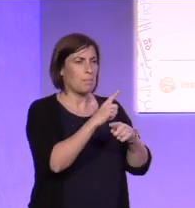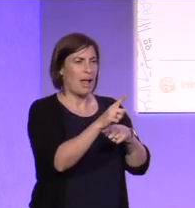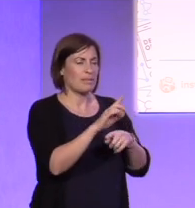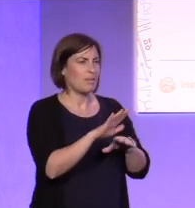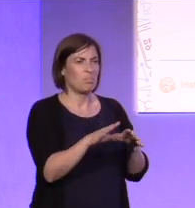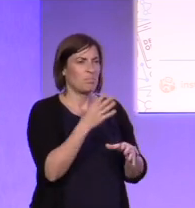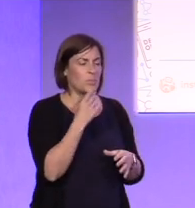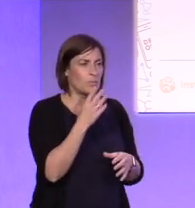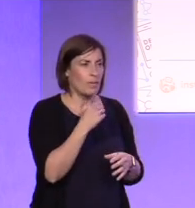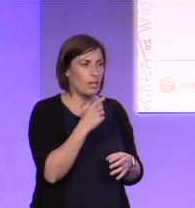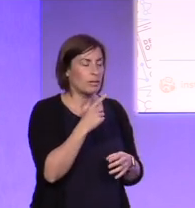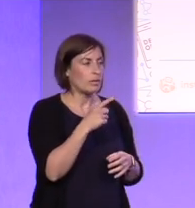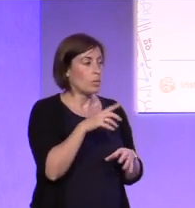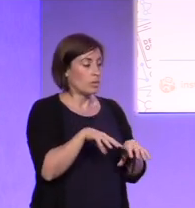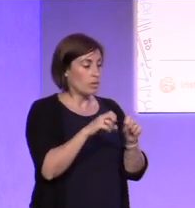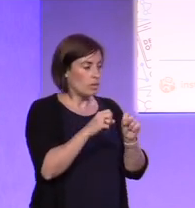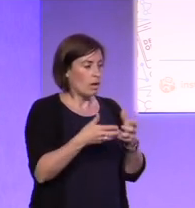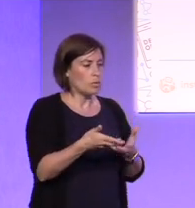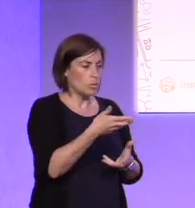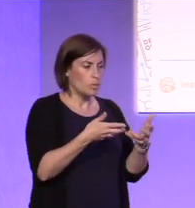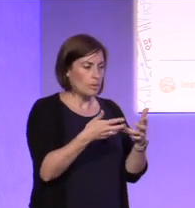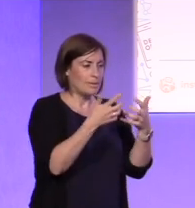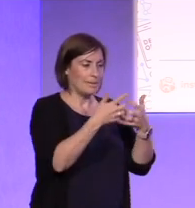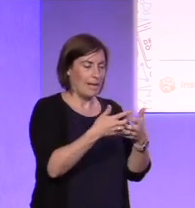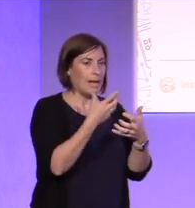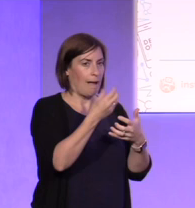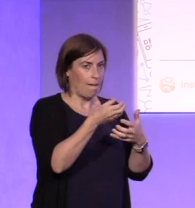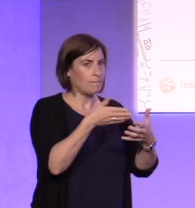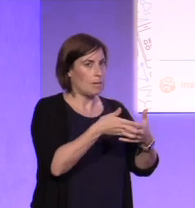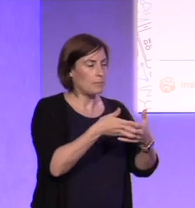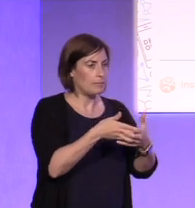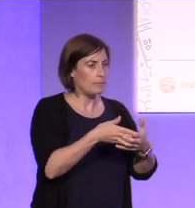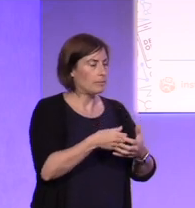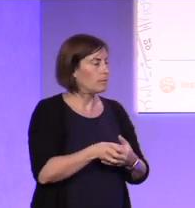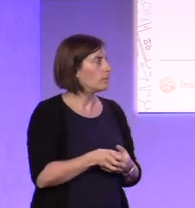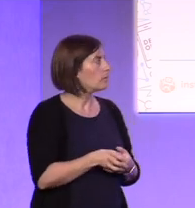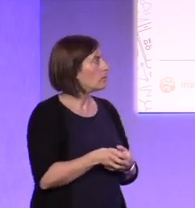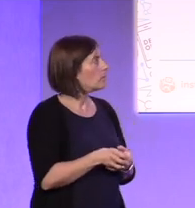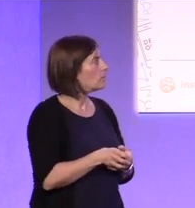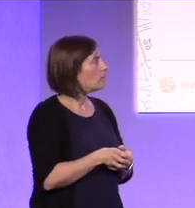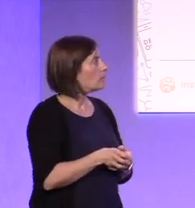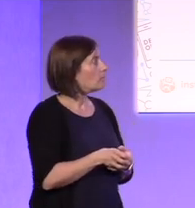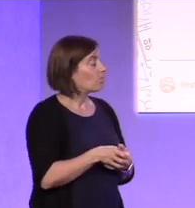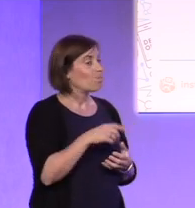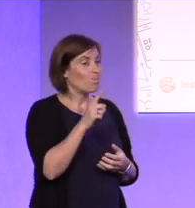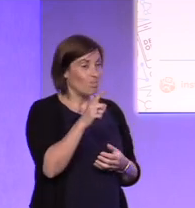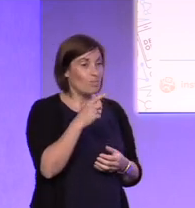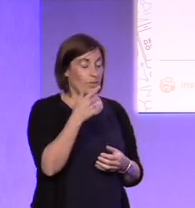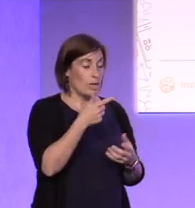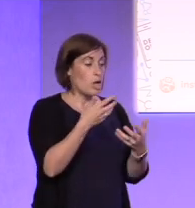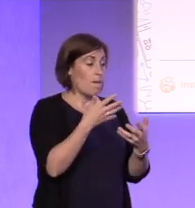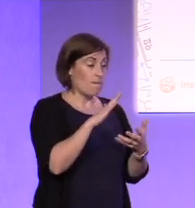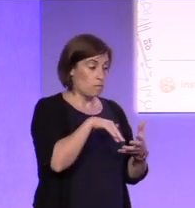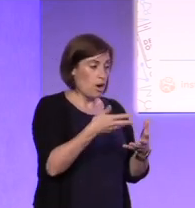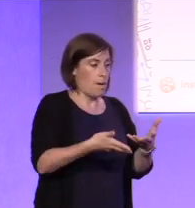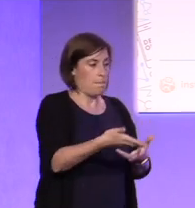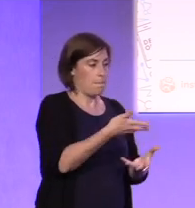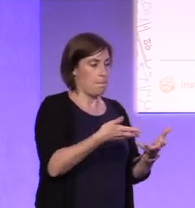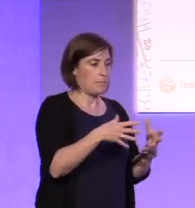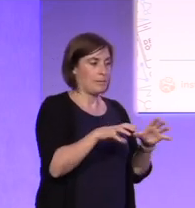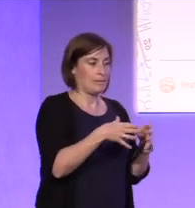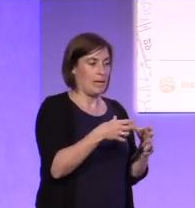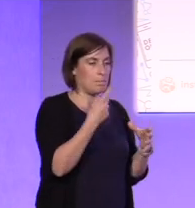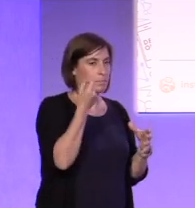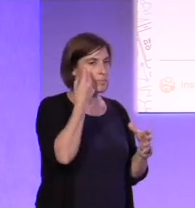technology constrained us. The second thing that we found was that our people were amazing. The team that we had was